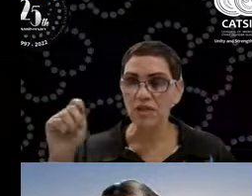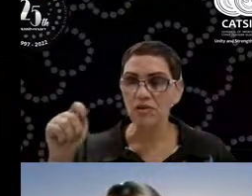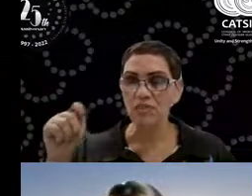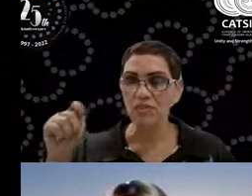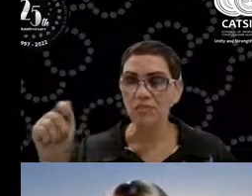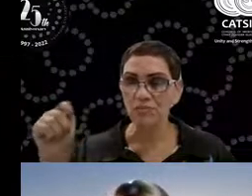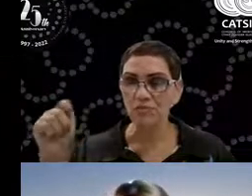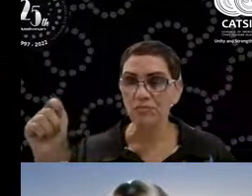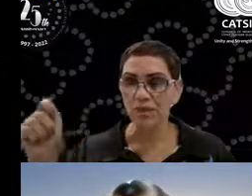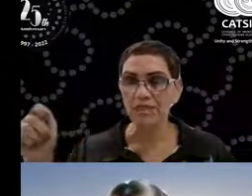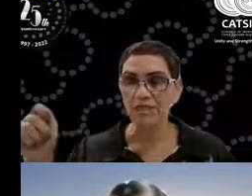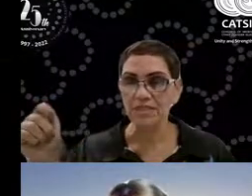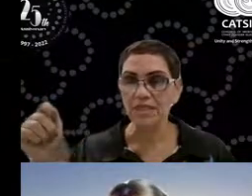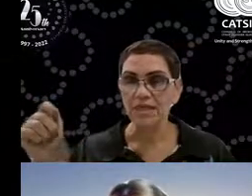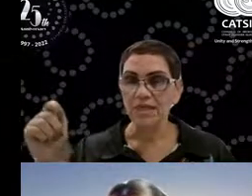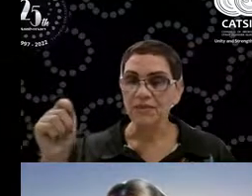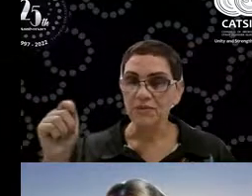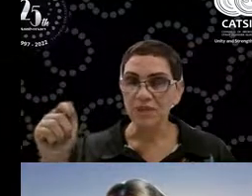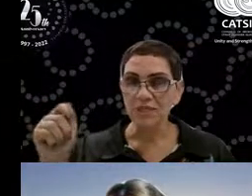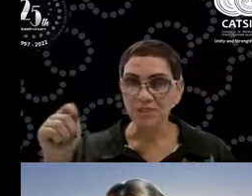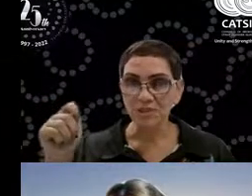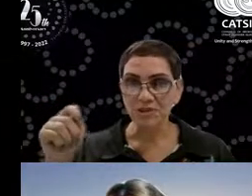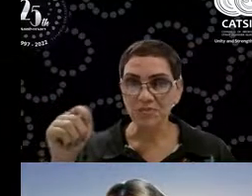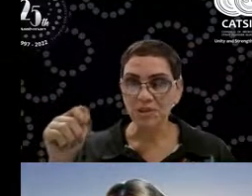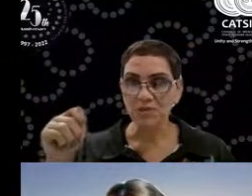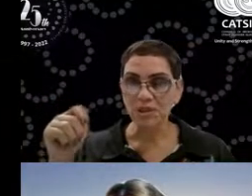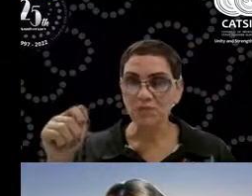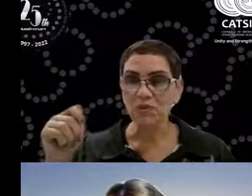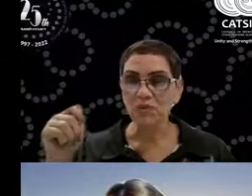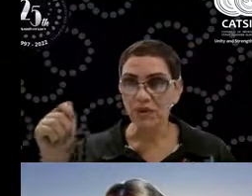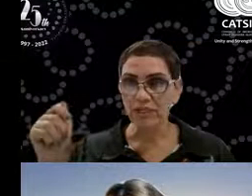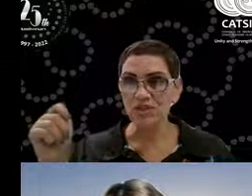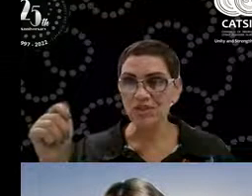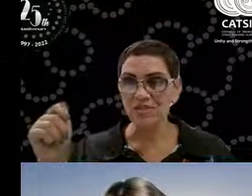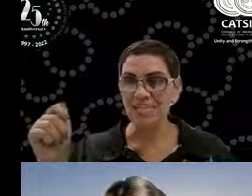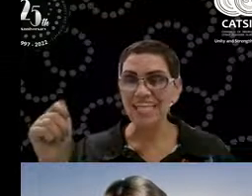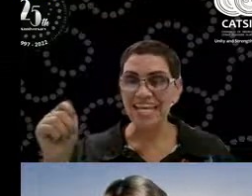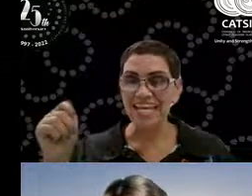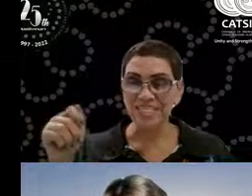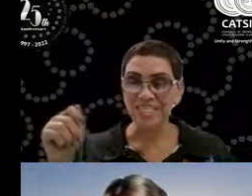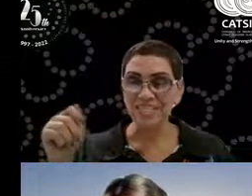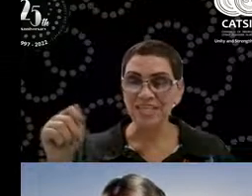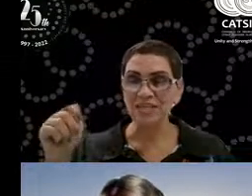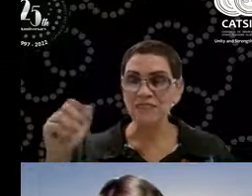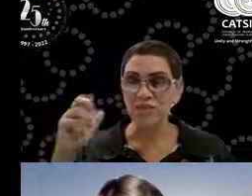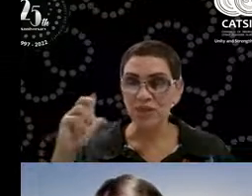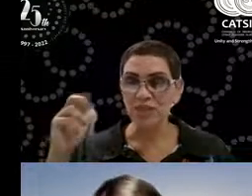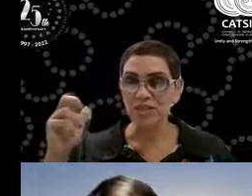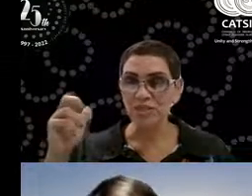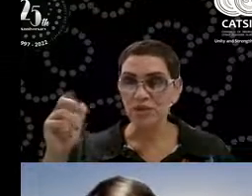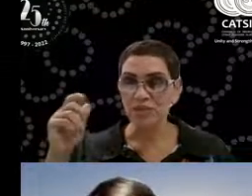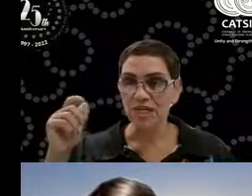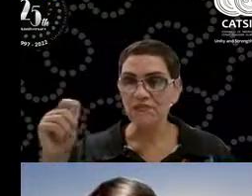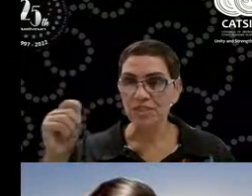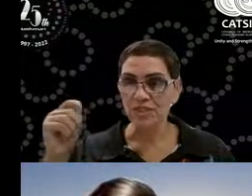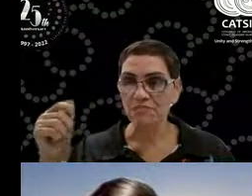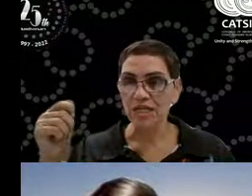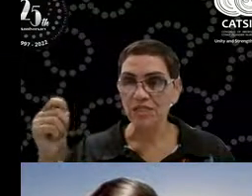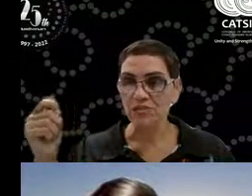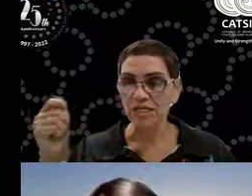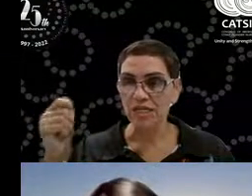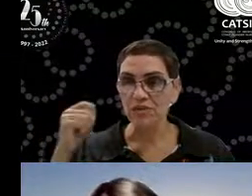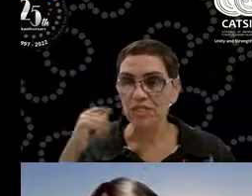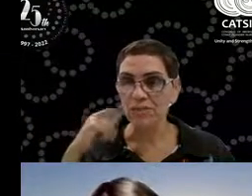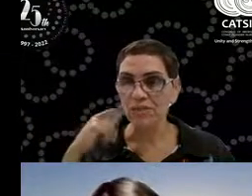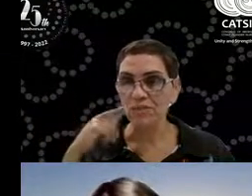safety within nursing and midwifery practice. And the reason why there's probably more questions than answers to what this cultural safety